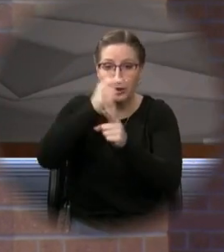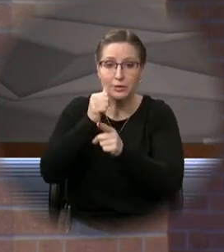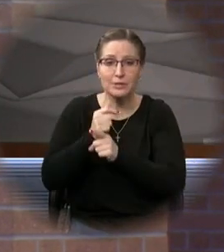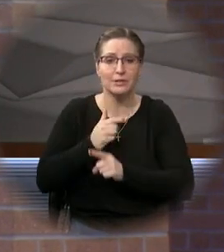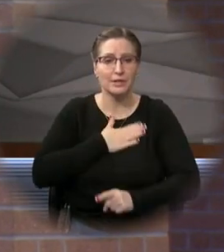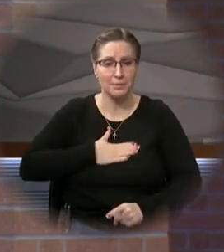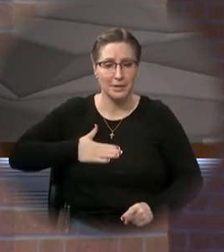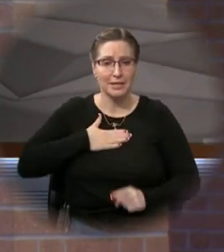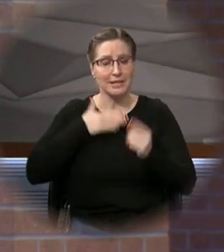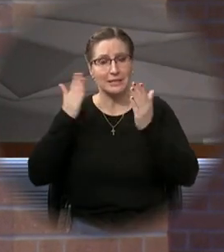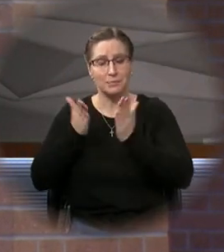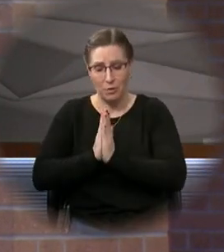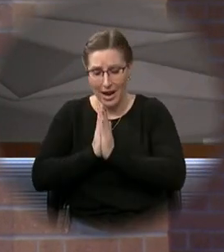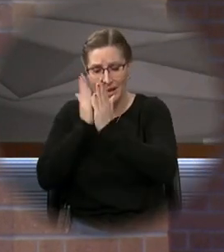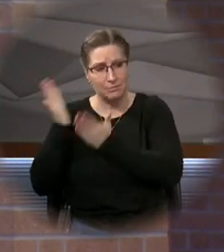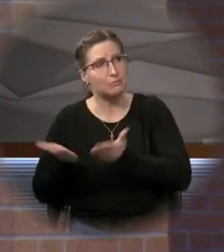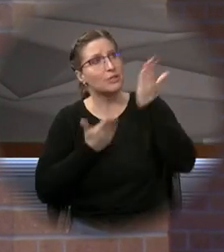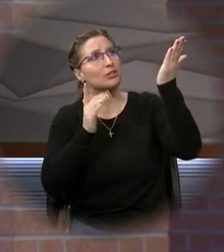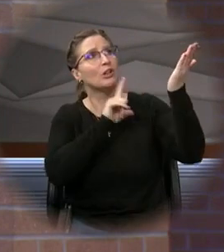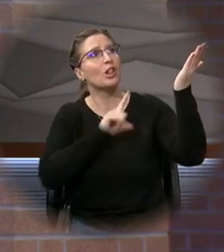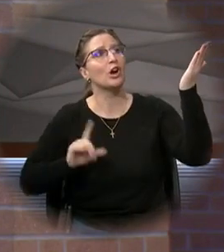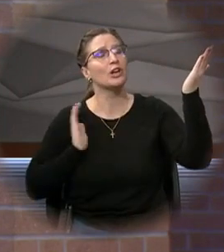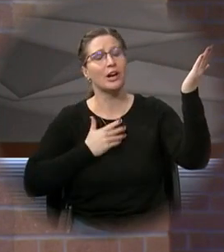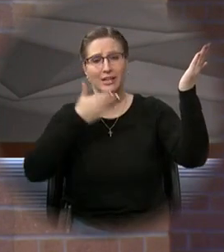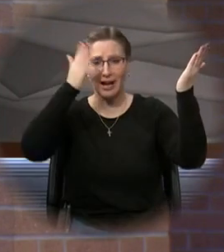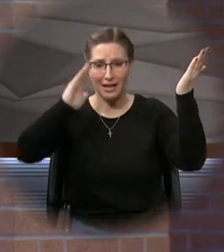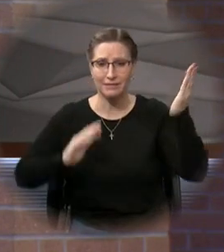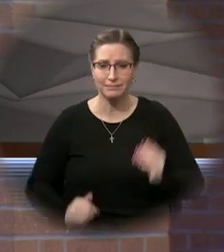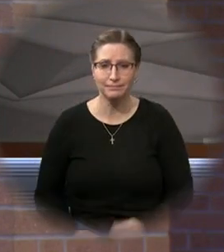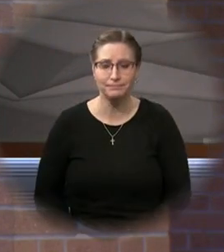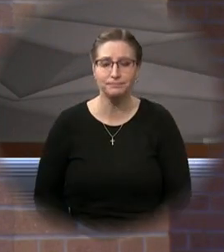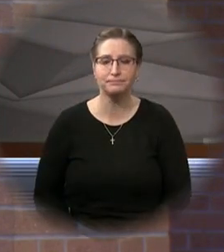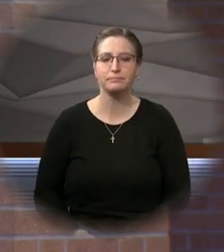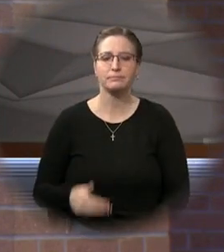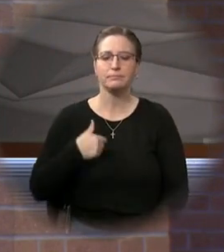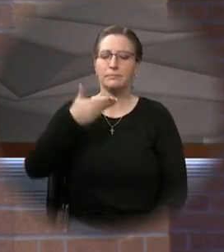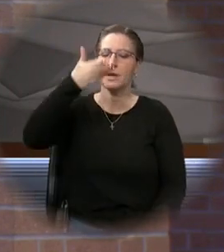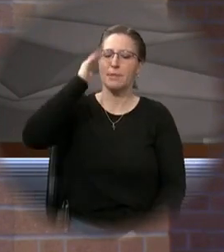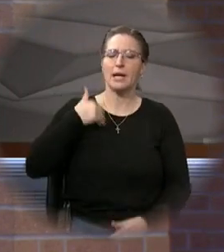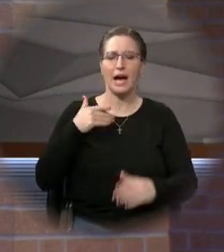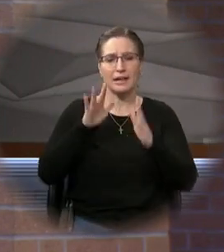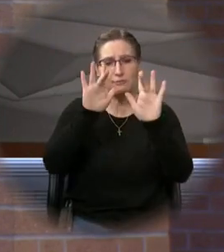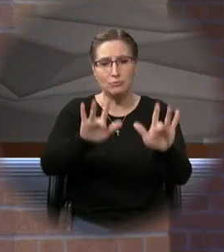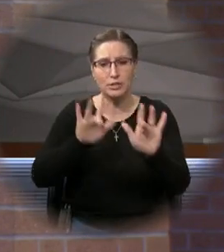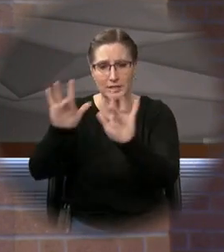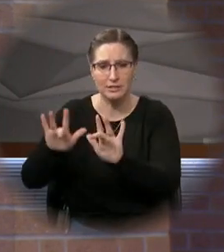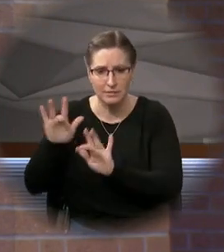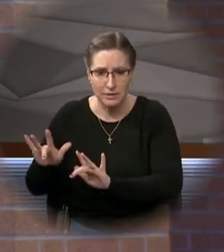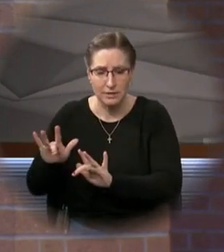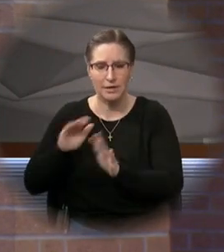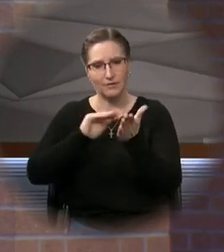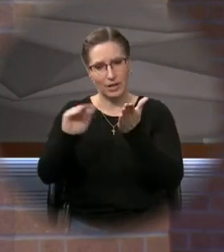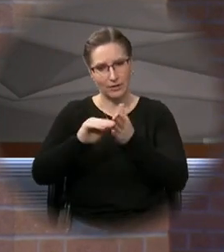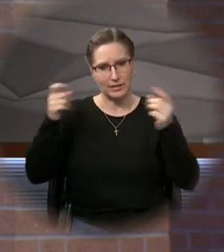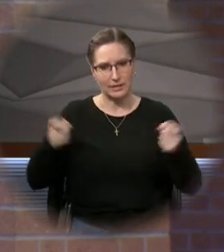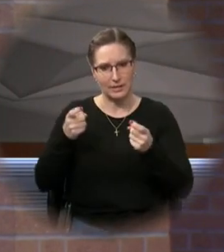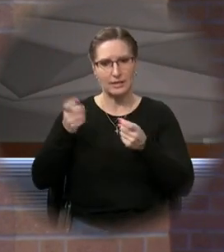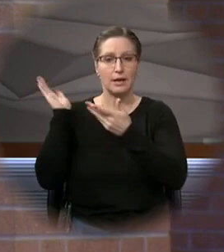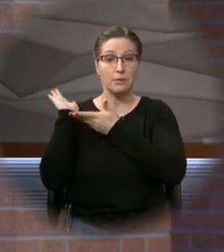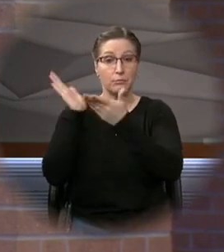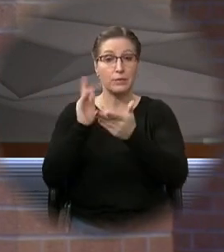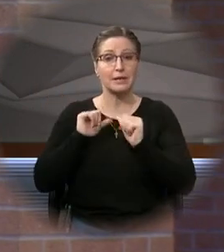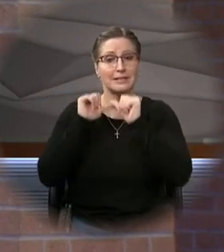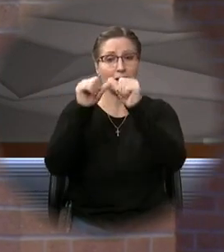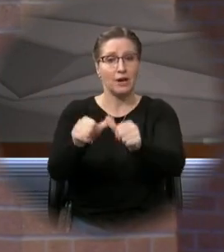and sisters, to pray for me to the Lord our God. May Almighty God have mercy on us, forgive us our